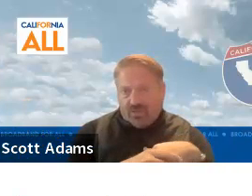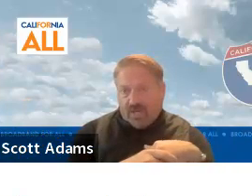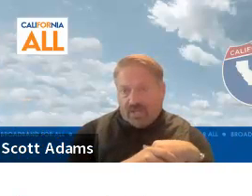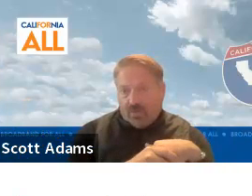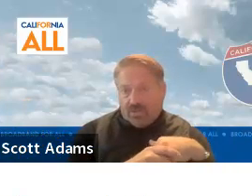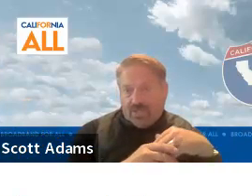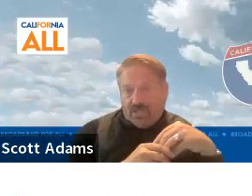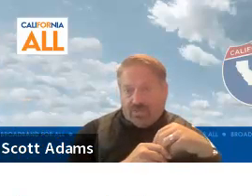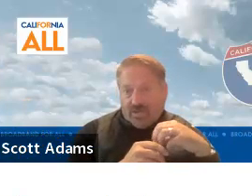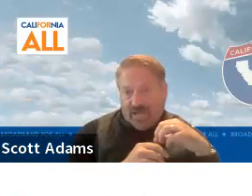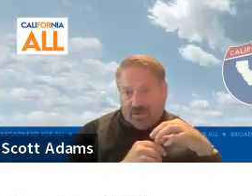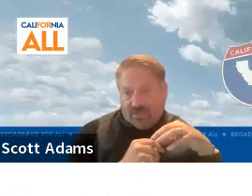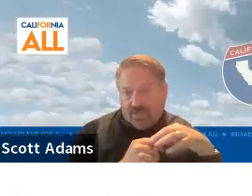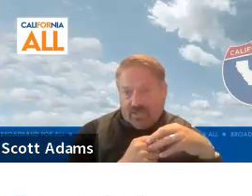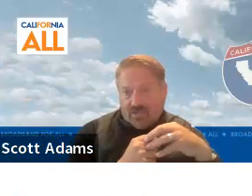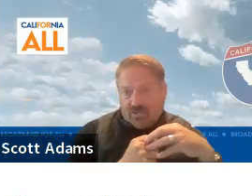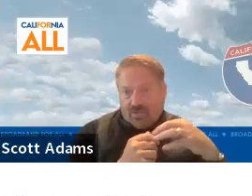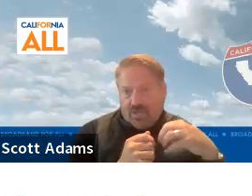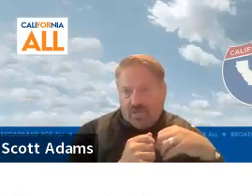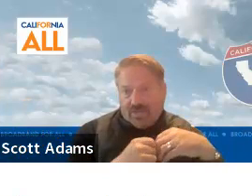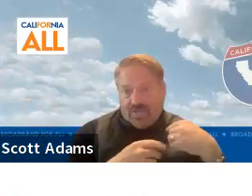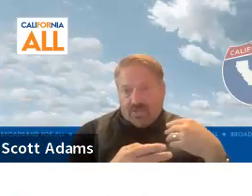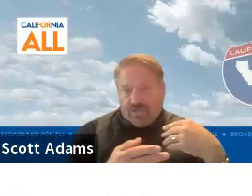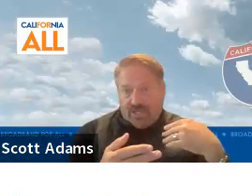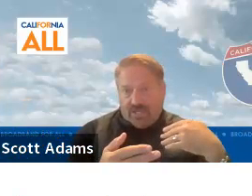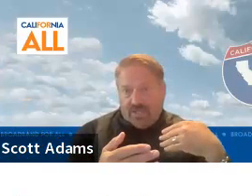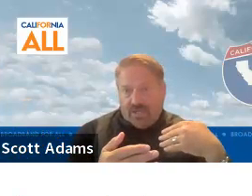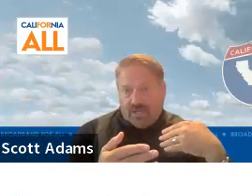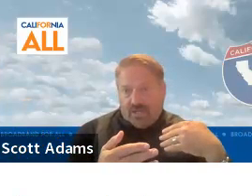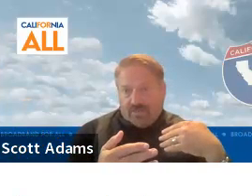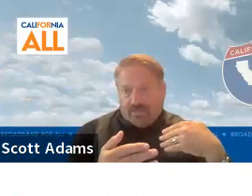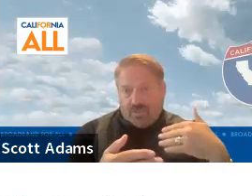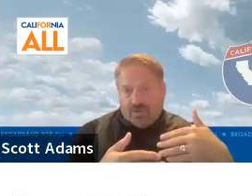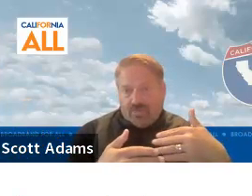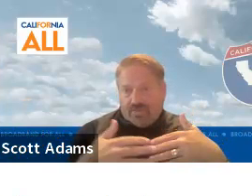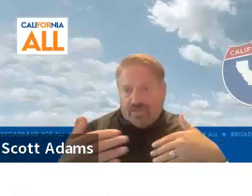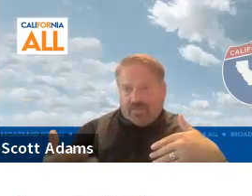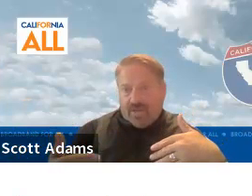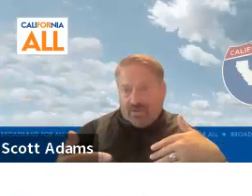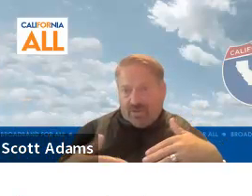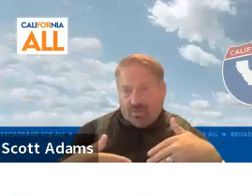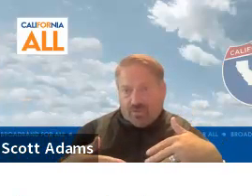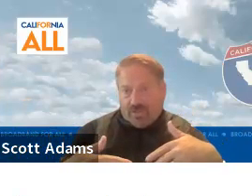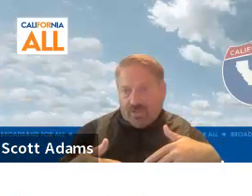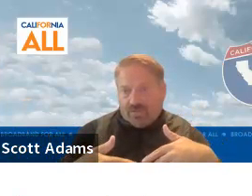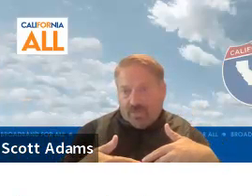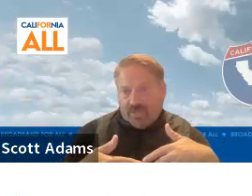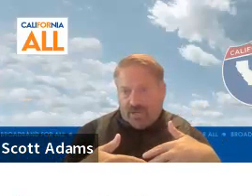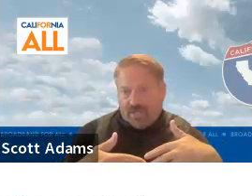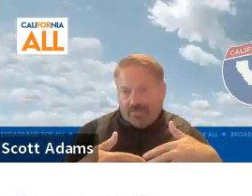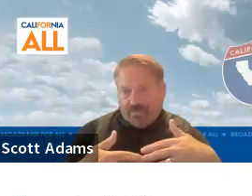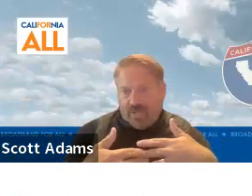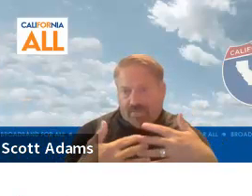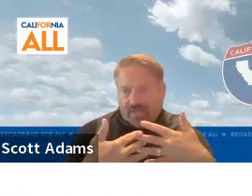have done direct outreach to each of their counties and issued a challenge to get 250 to 500 responses from